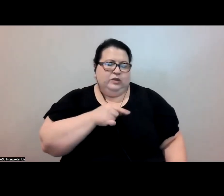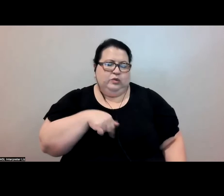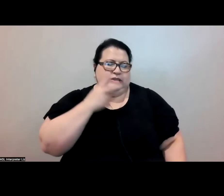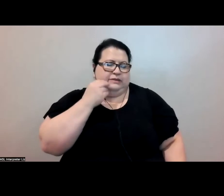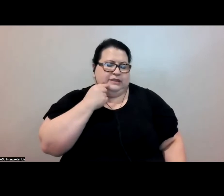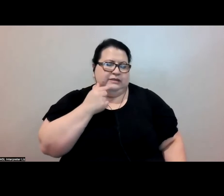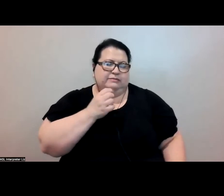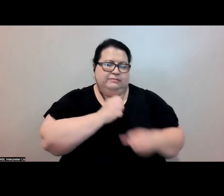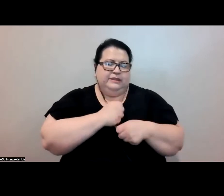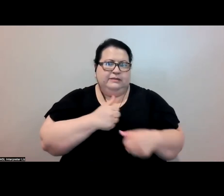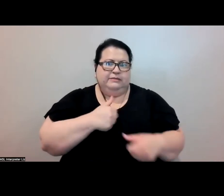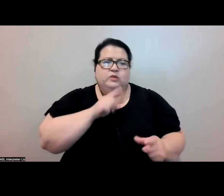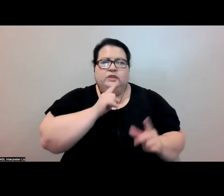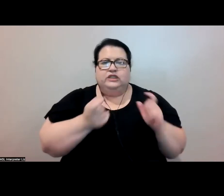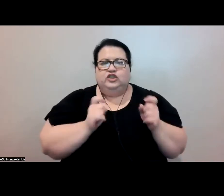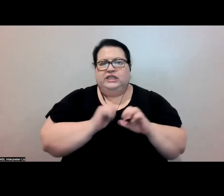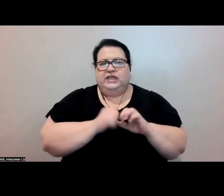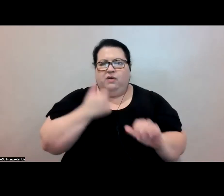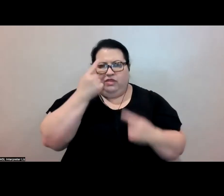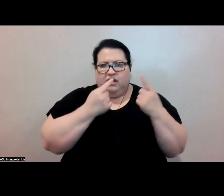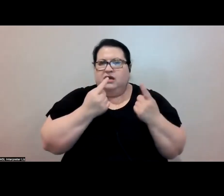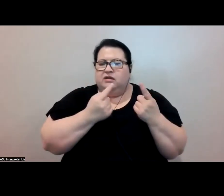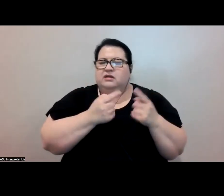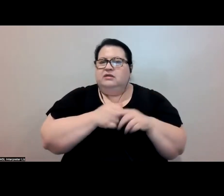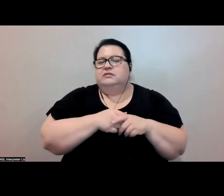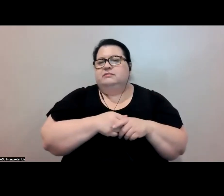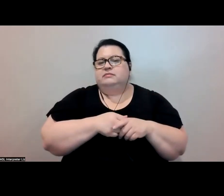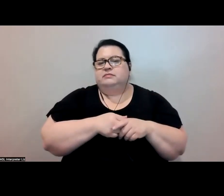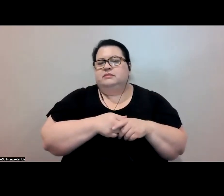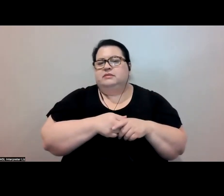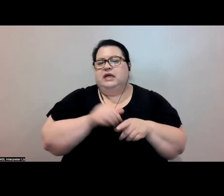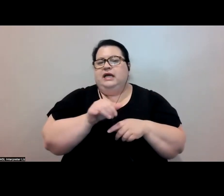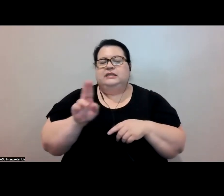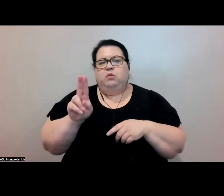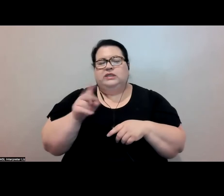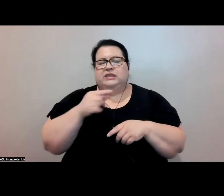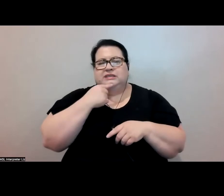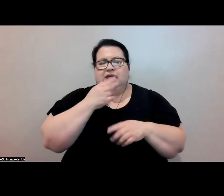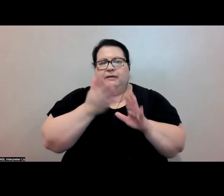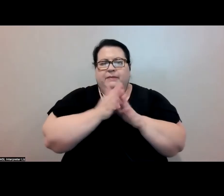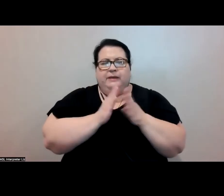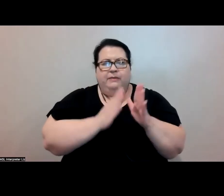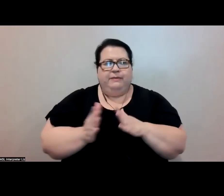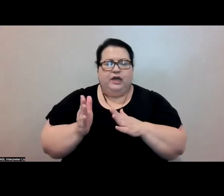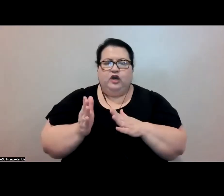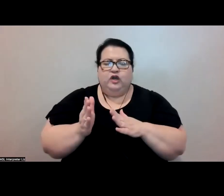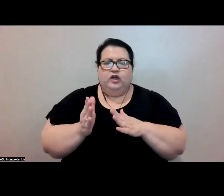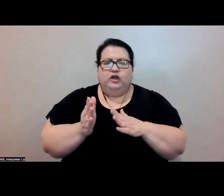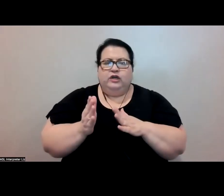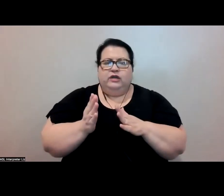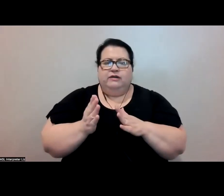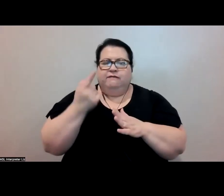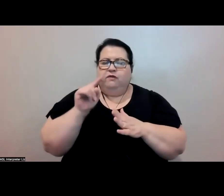caused me to really change my way of thinking and become, as the Boy Scout motto it says, is be prepared. And be